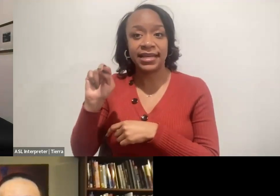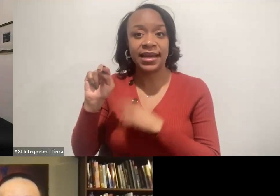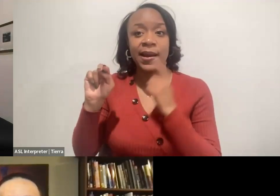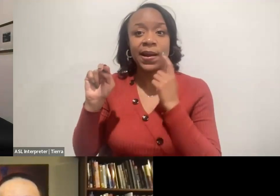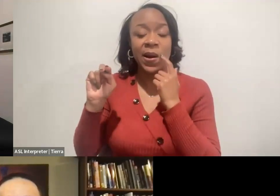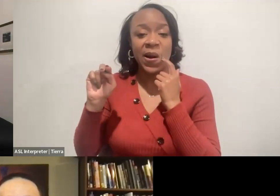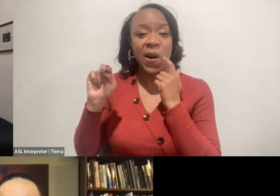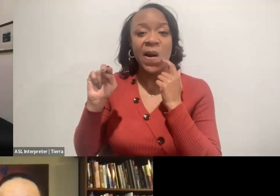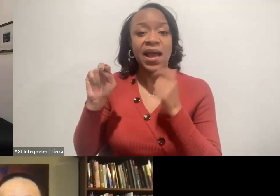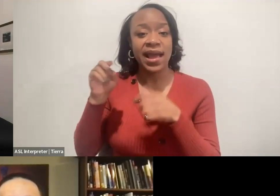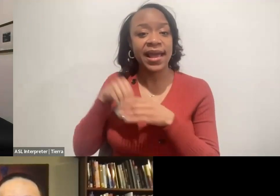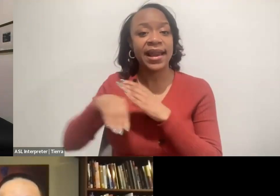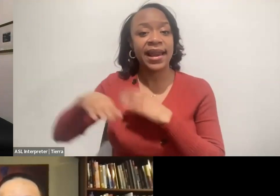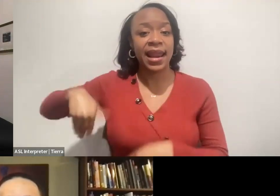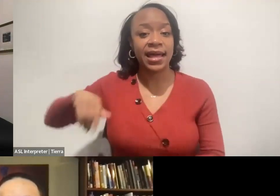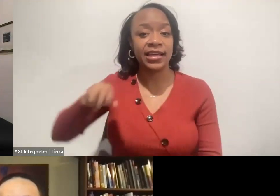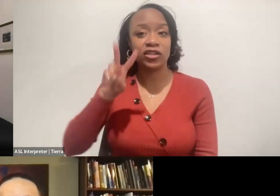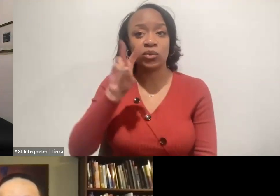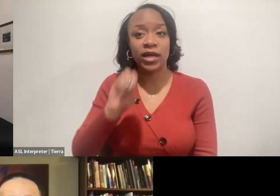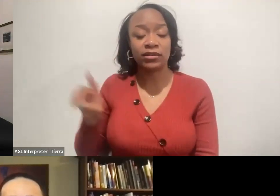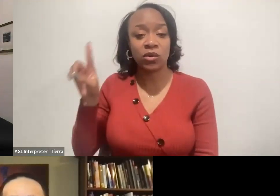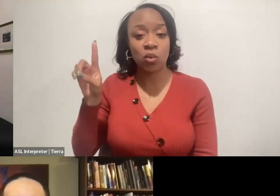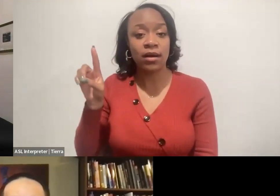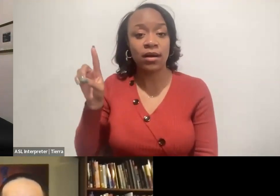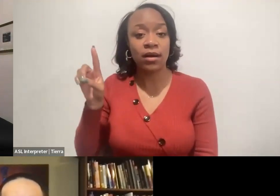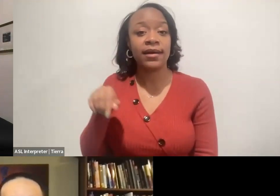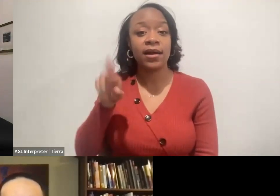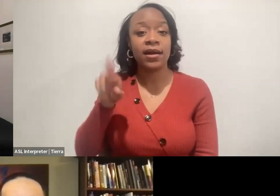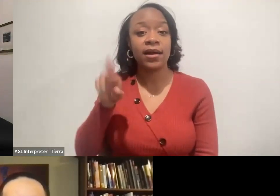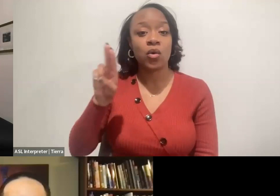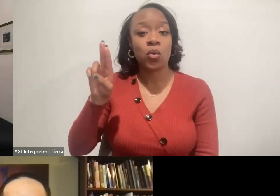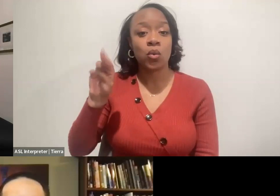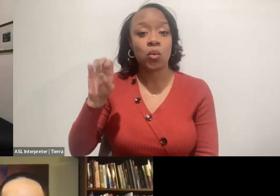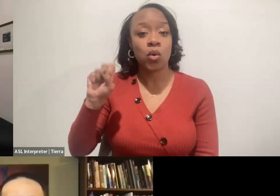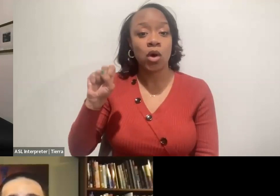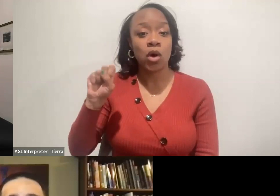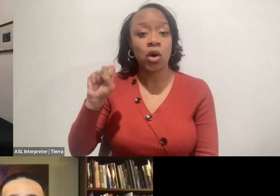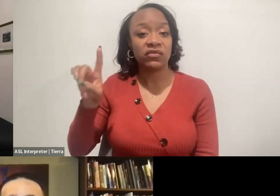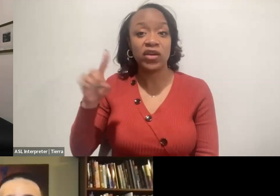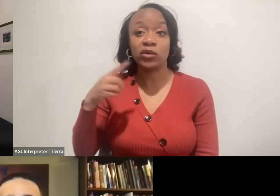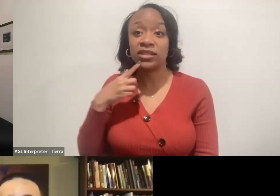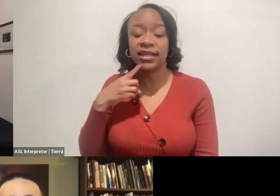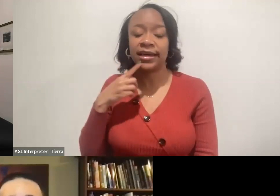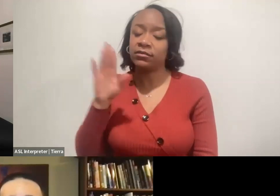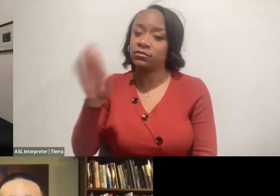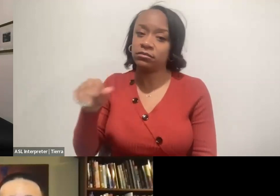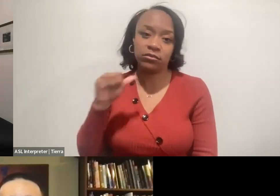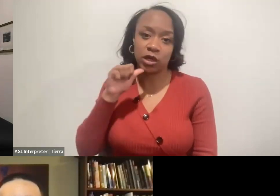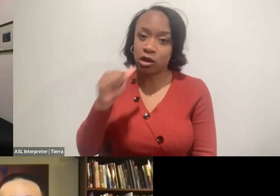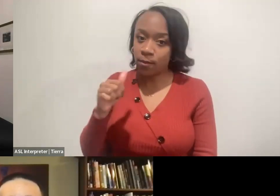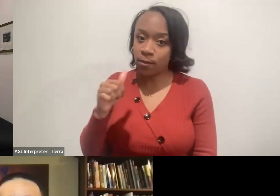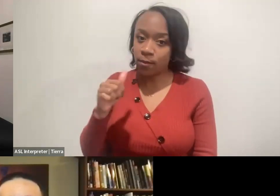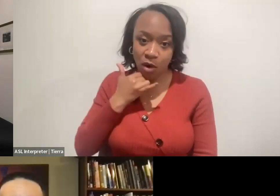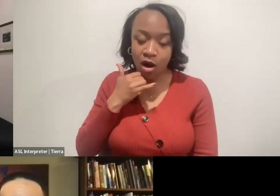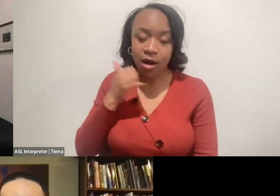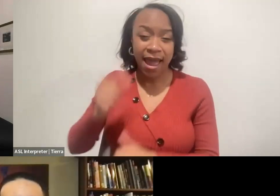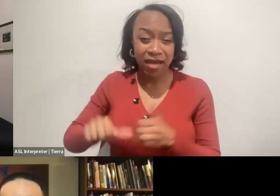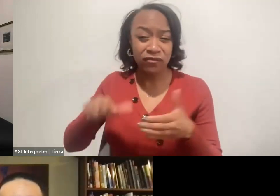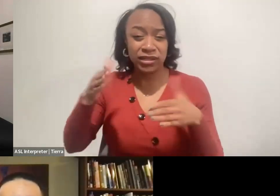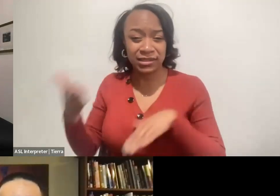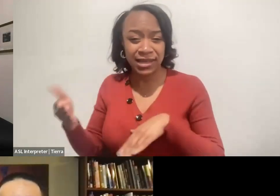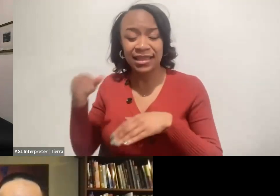late 2001. And Rumsfeld said, make no mistake about it, every death in Afghanistan, whether